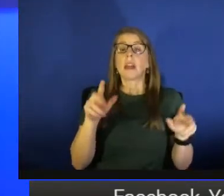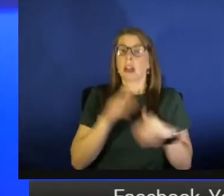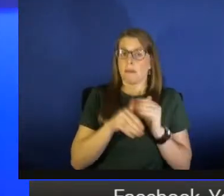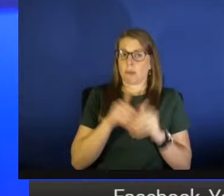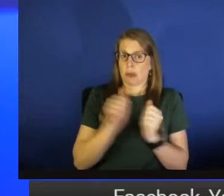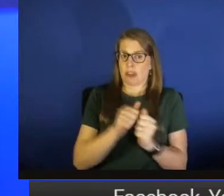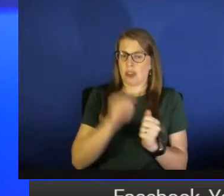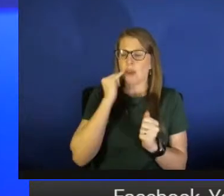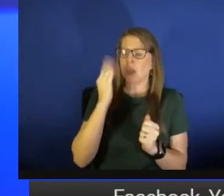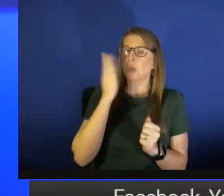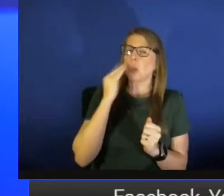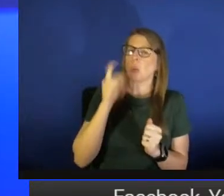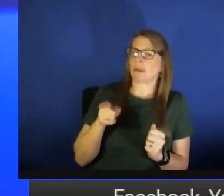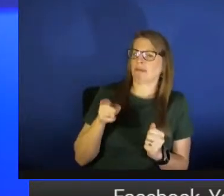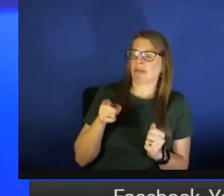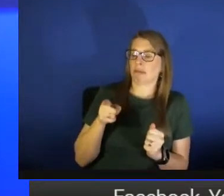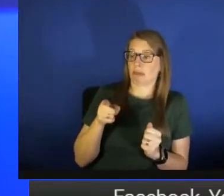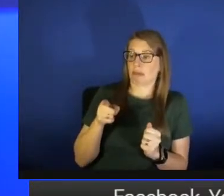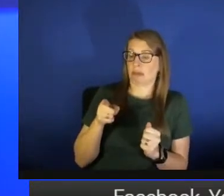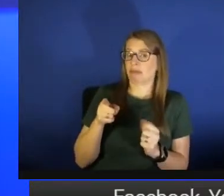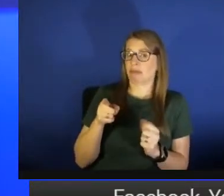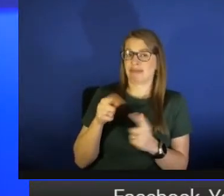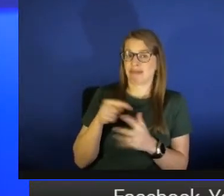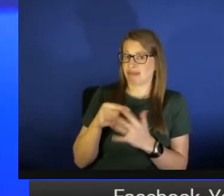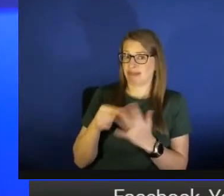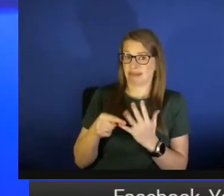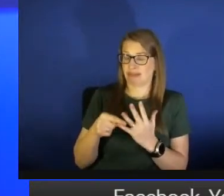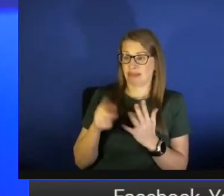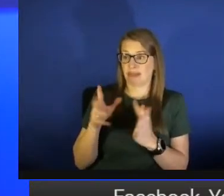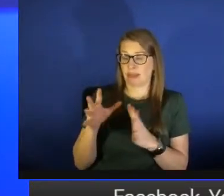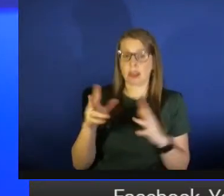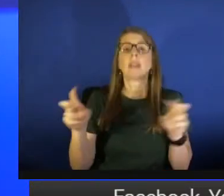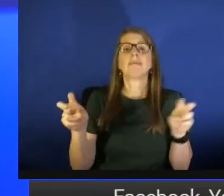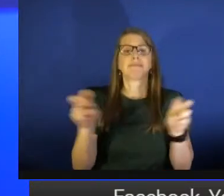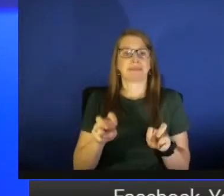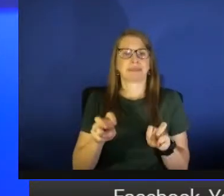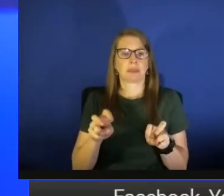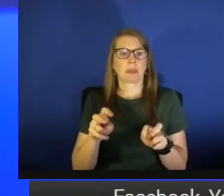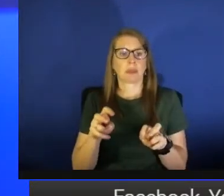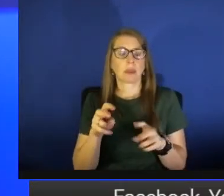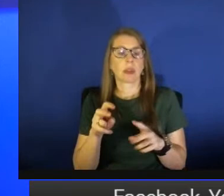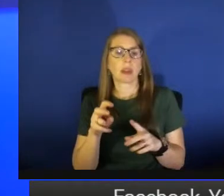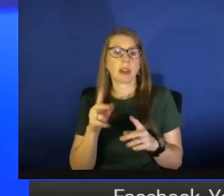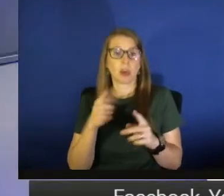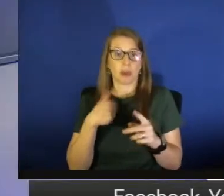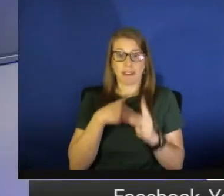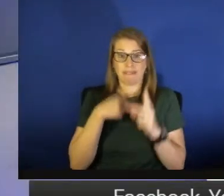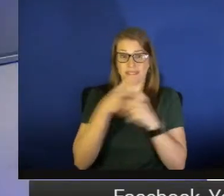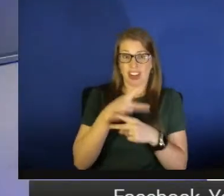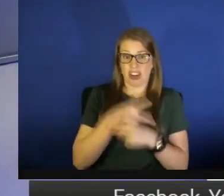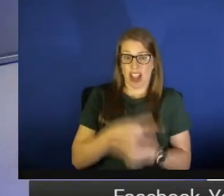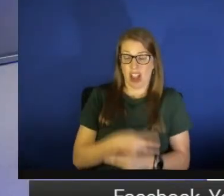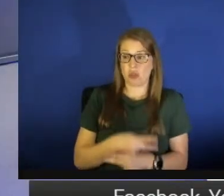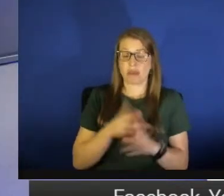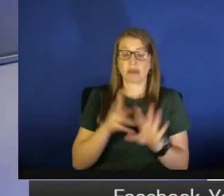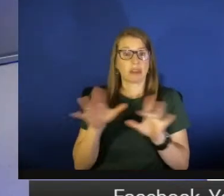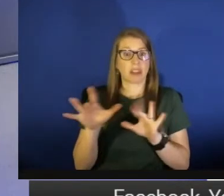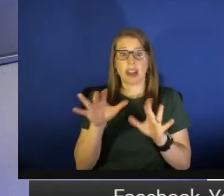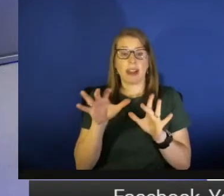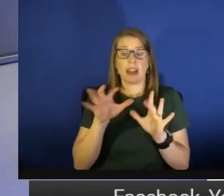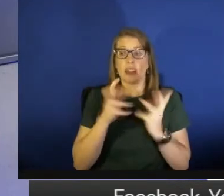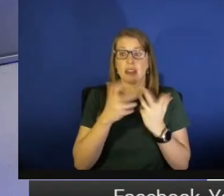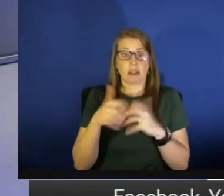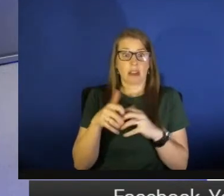together. And letting both of those exist was the way we got through it. Yeah. Want to tell stories, you got to let them do what works for them.